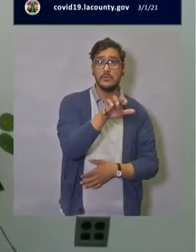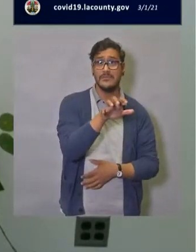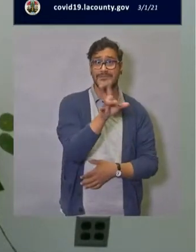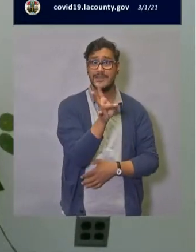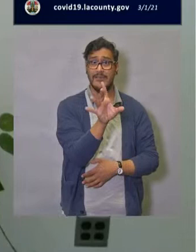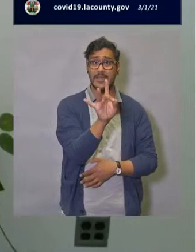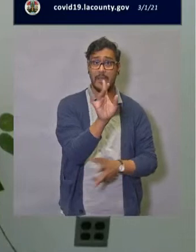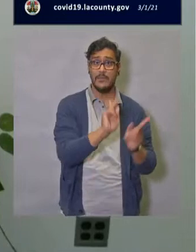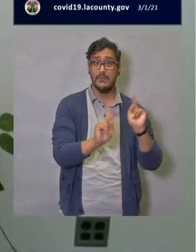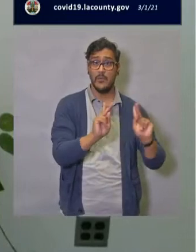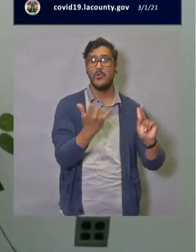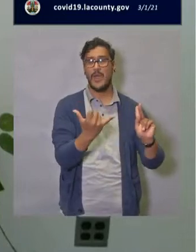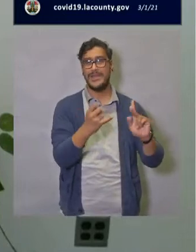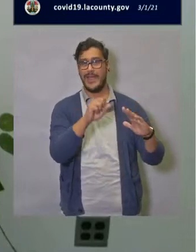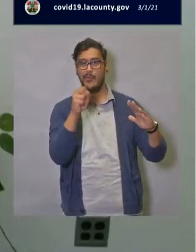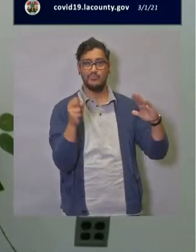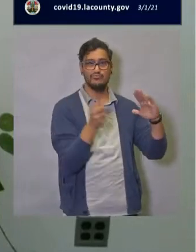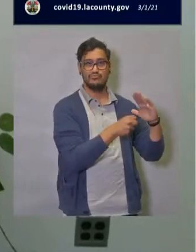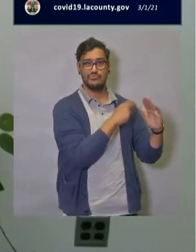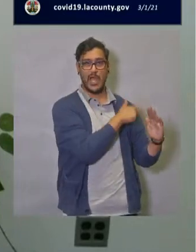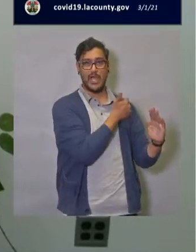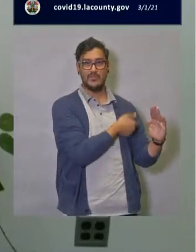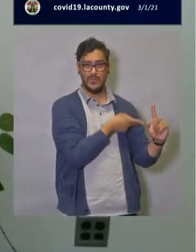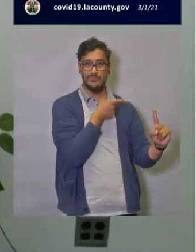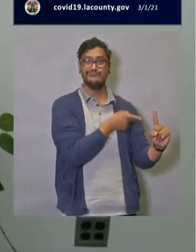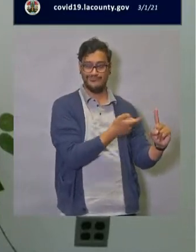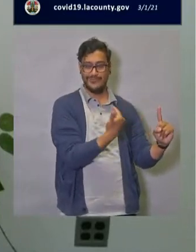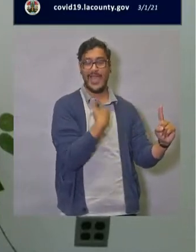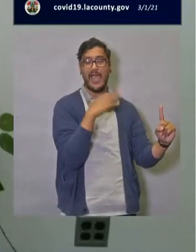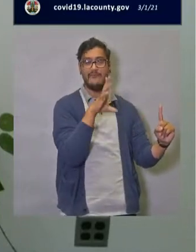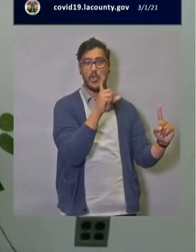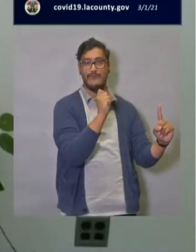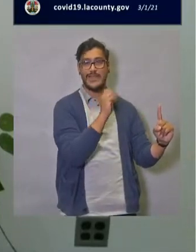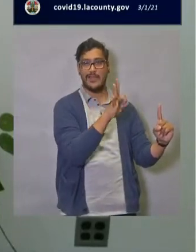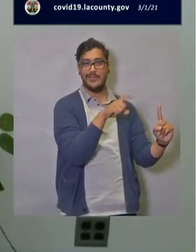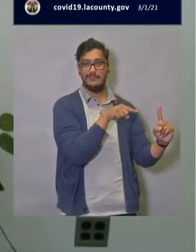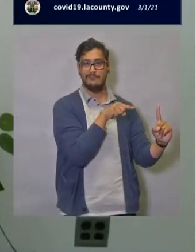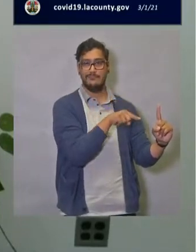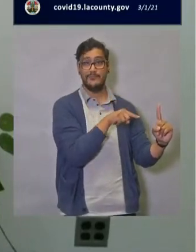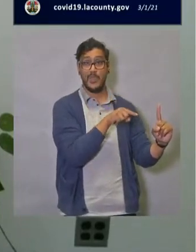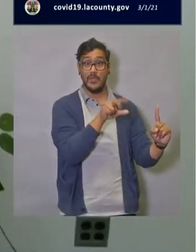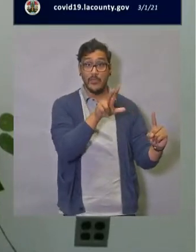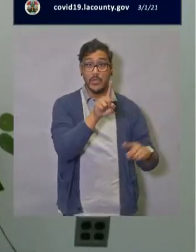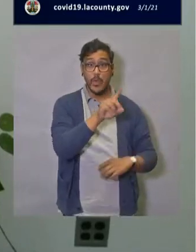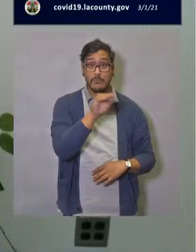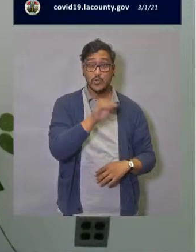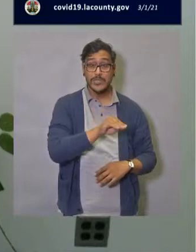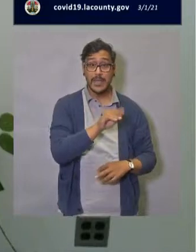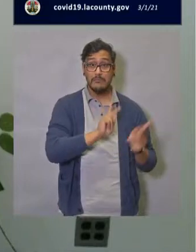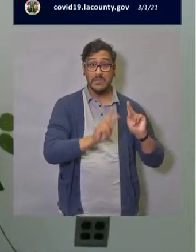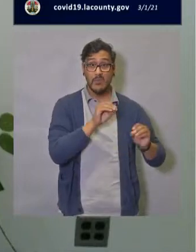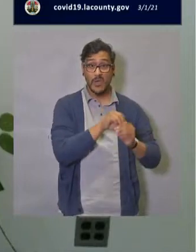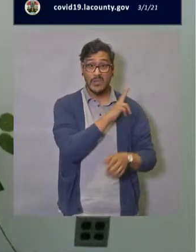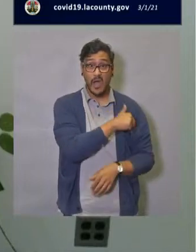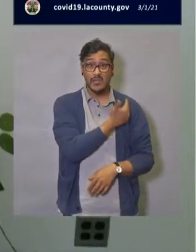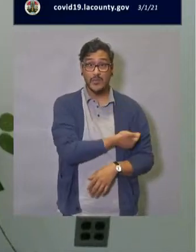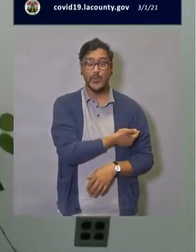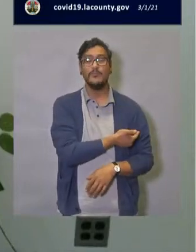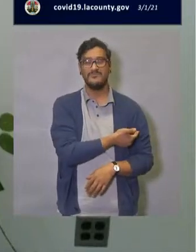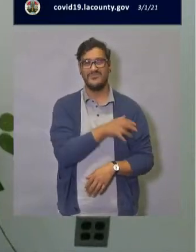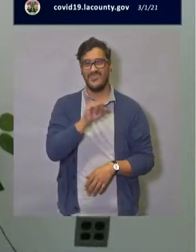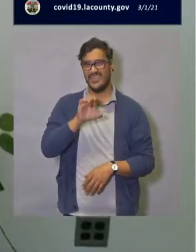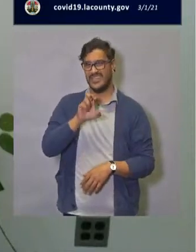1,578 people currently hospitalized with COVID-19. 31% of the people hospitalized are in the